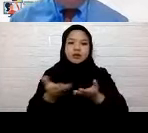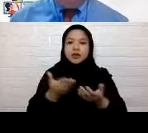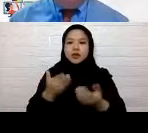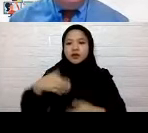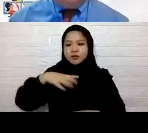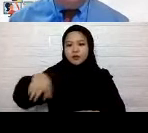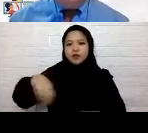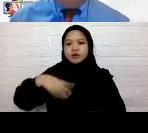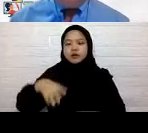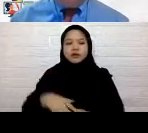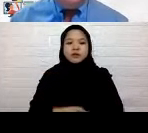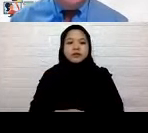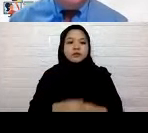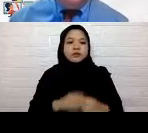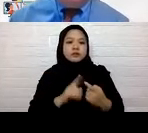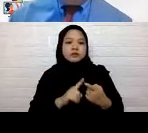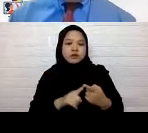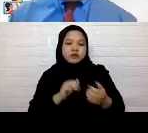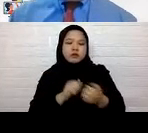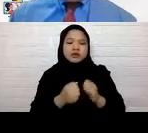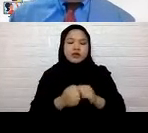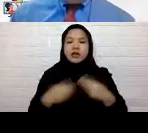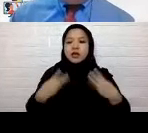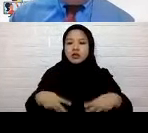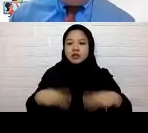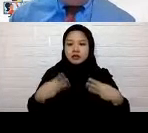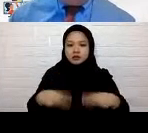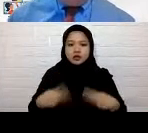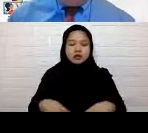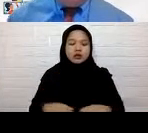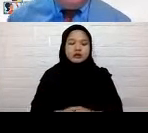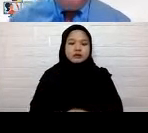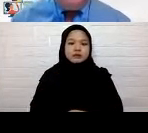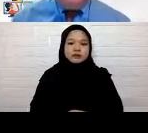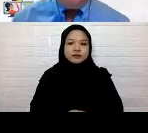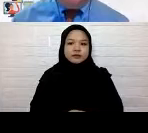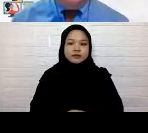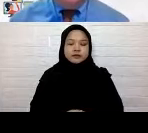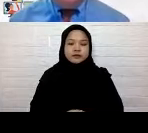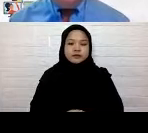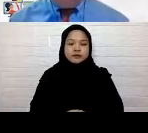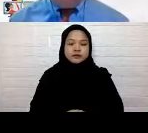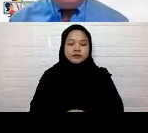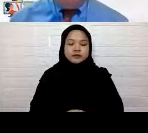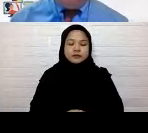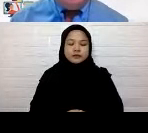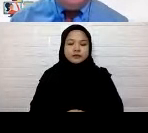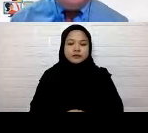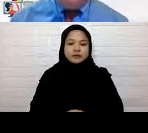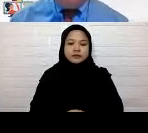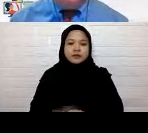dilemmas, which in English we define as conflicts